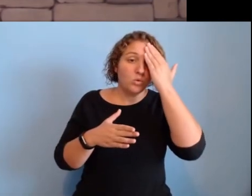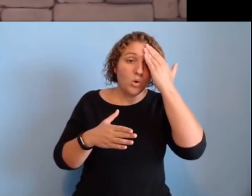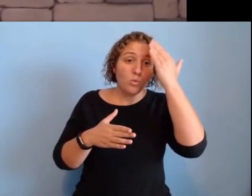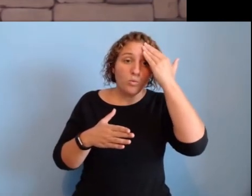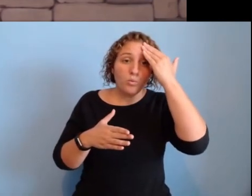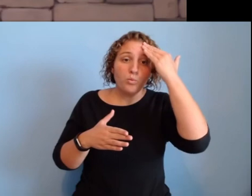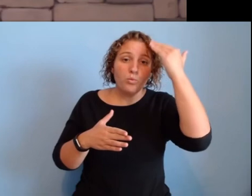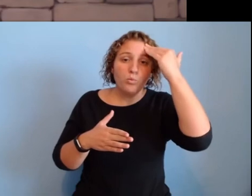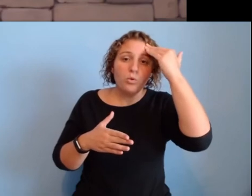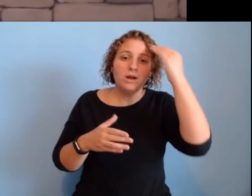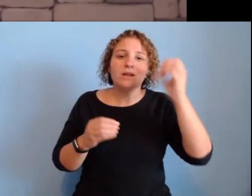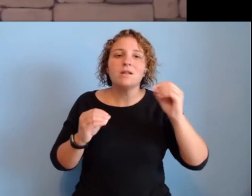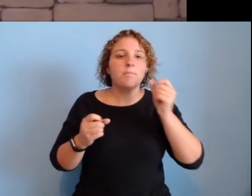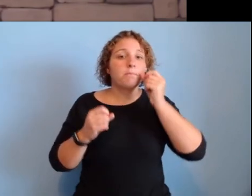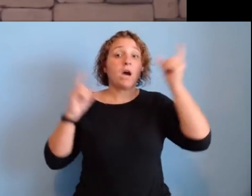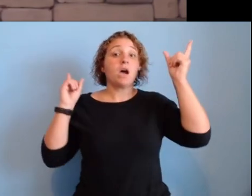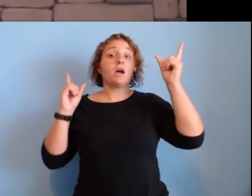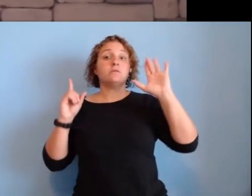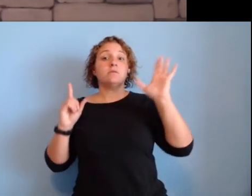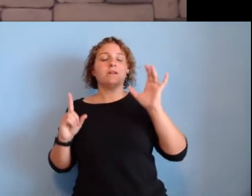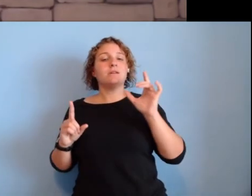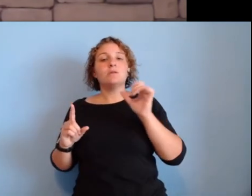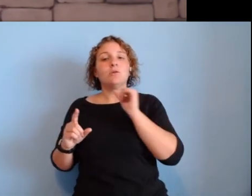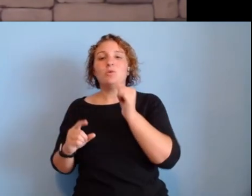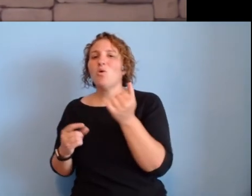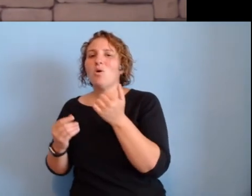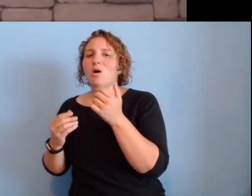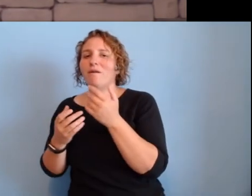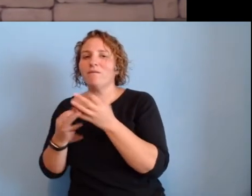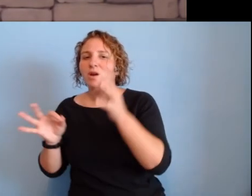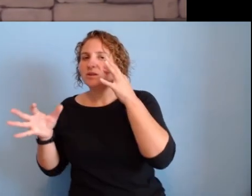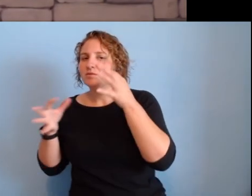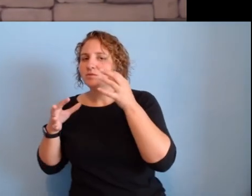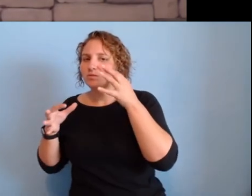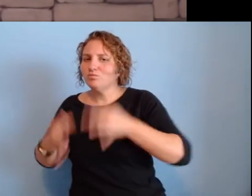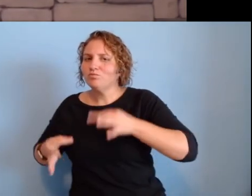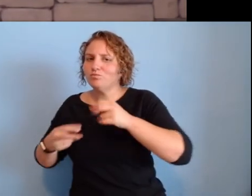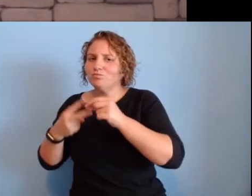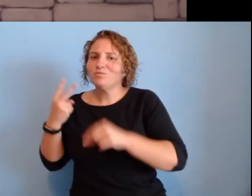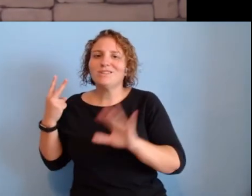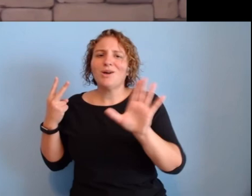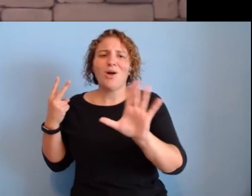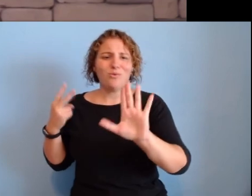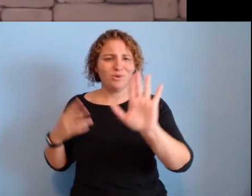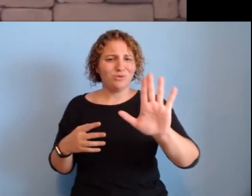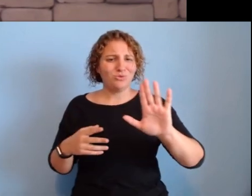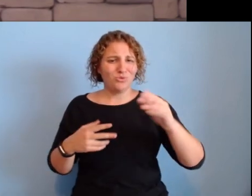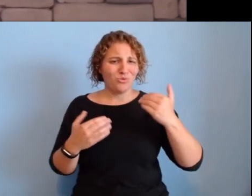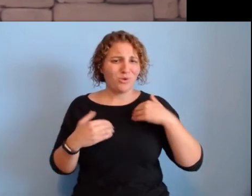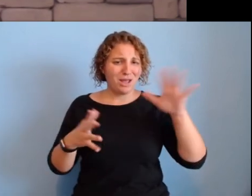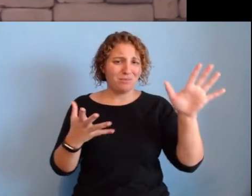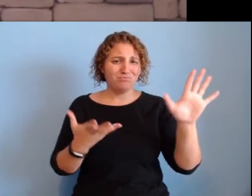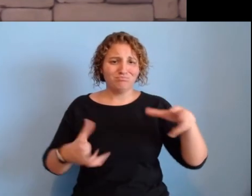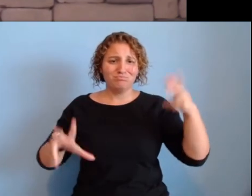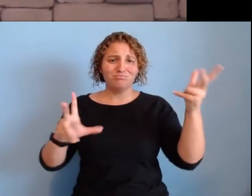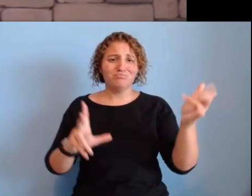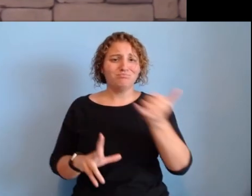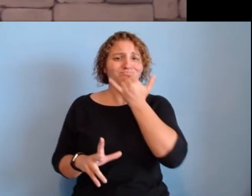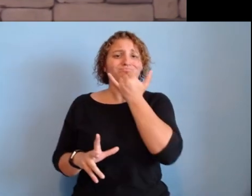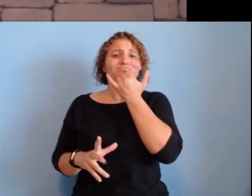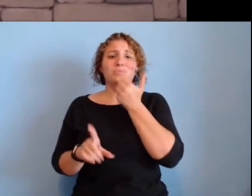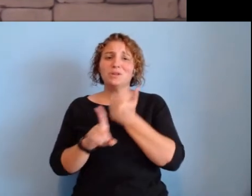There's nothing that surprises him. Well, then we don't have free will. Oh, no, you've got free will. You can mess up all on your own. But he